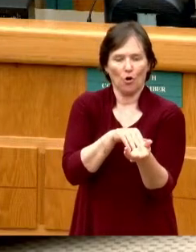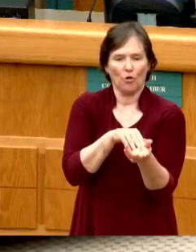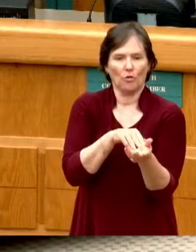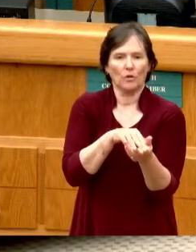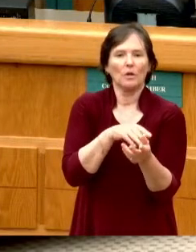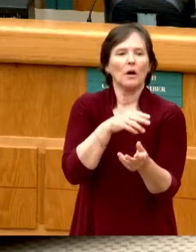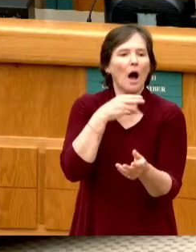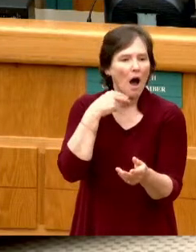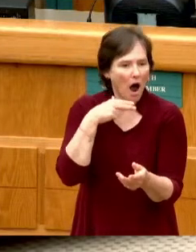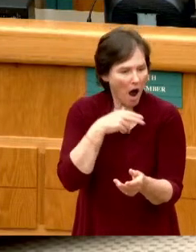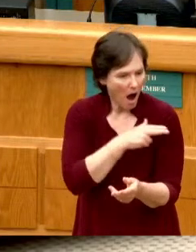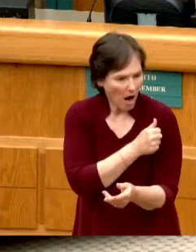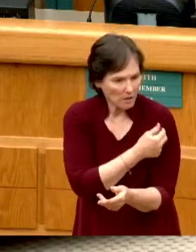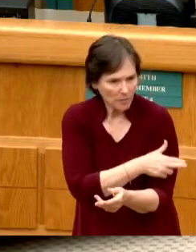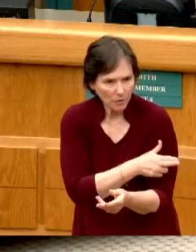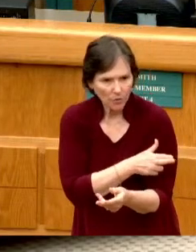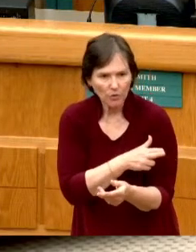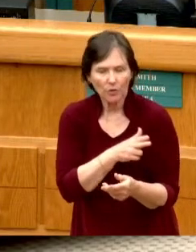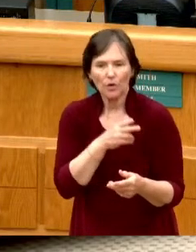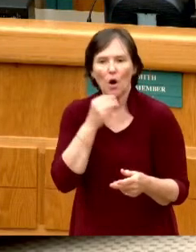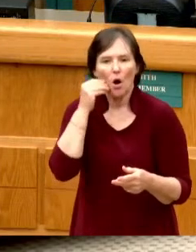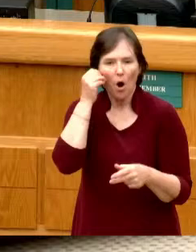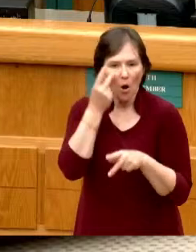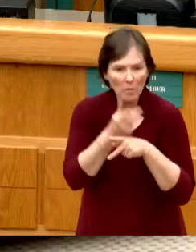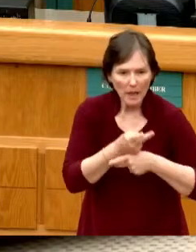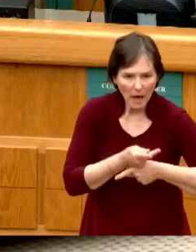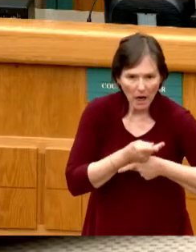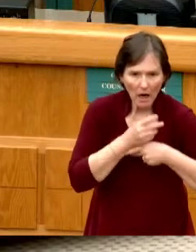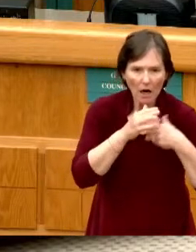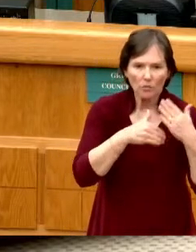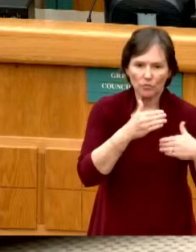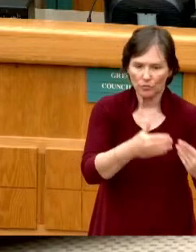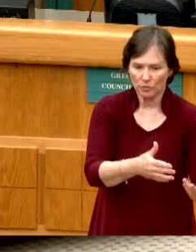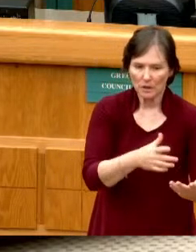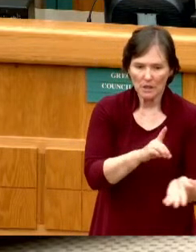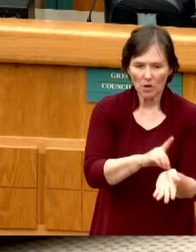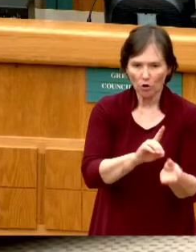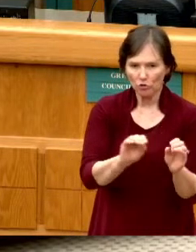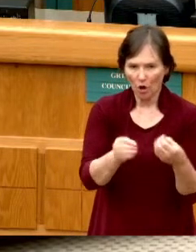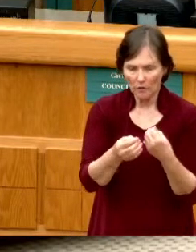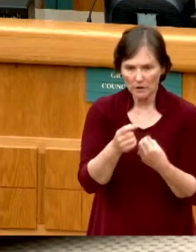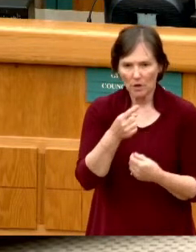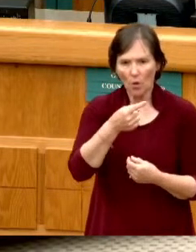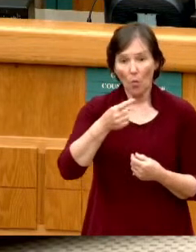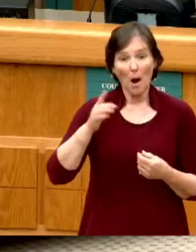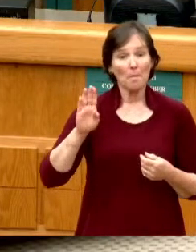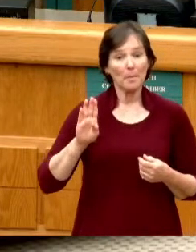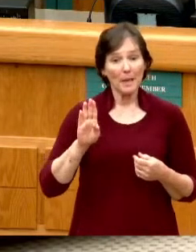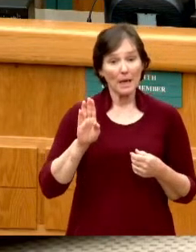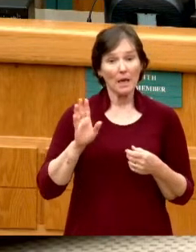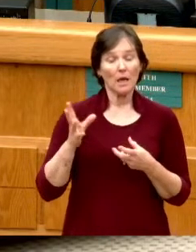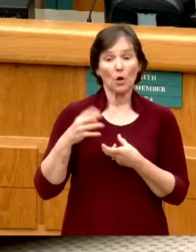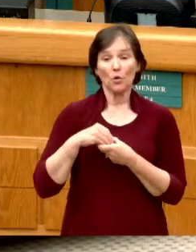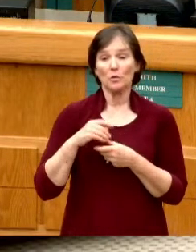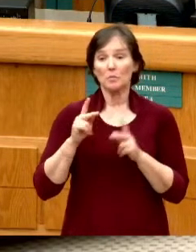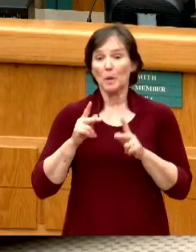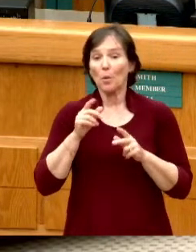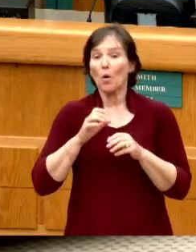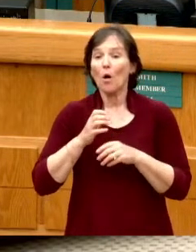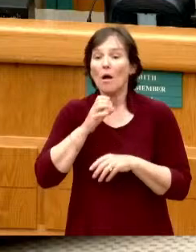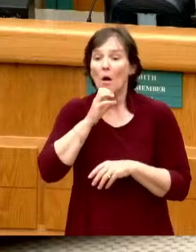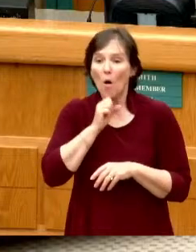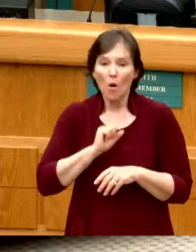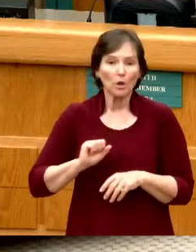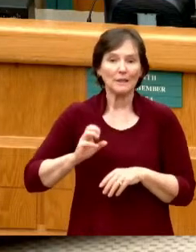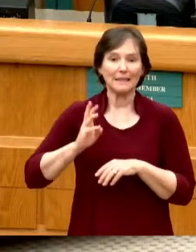facilities, as well as the employees. Phase 1B includes those 65 years of age and older, and those 16